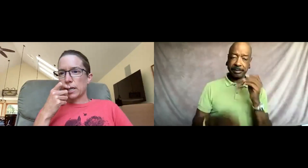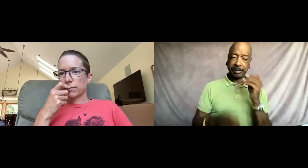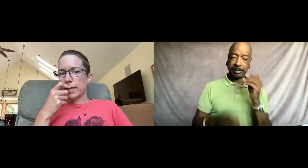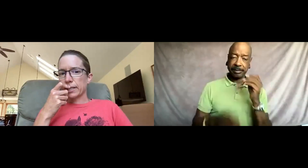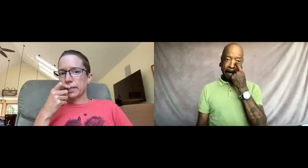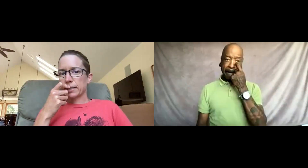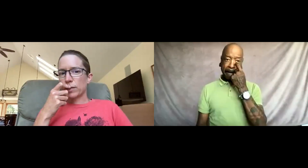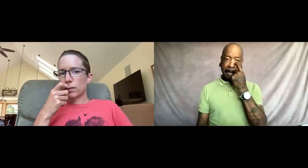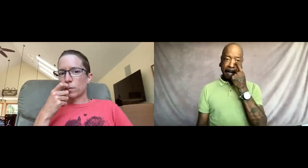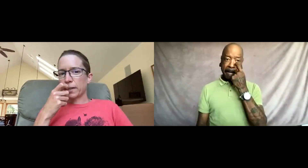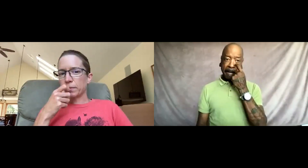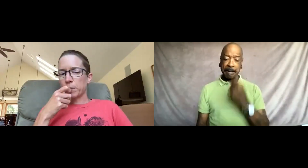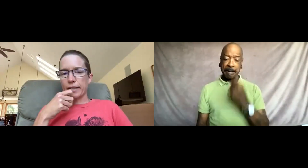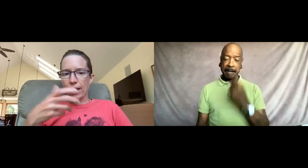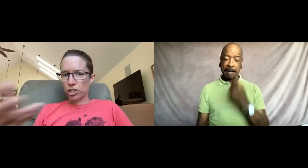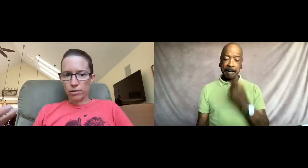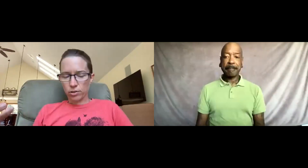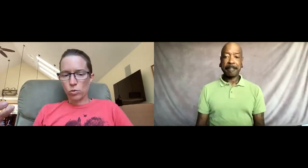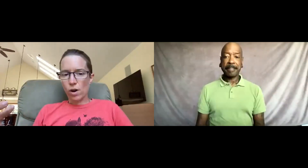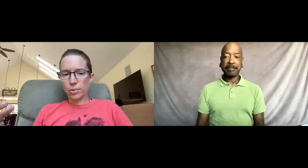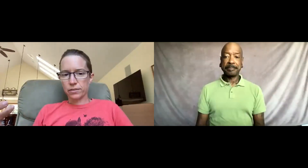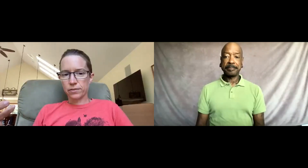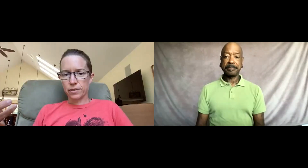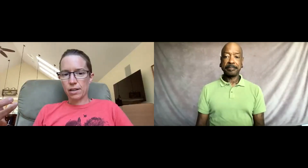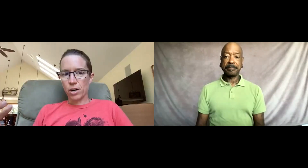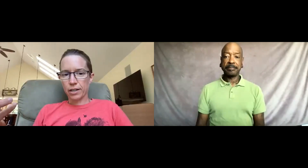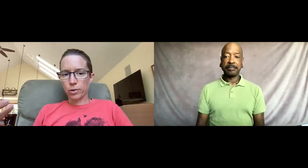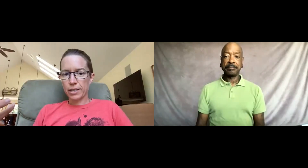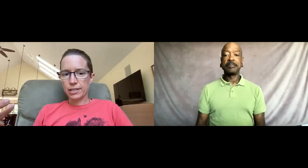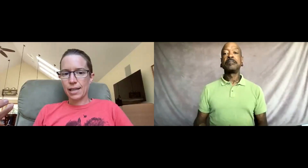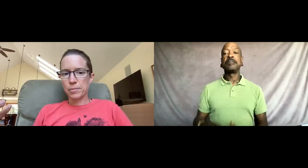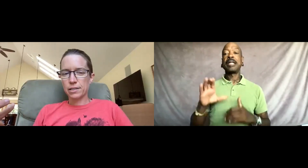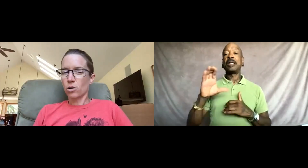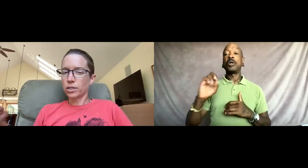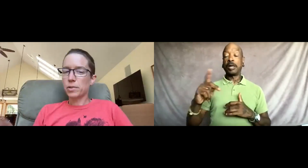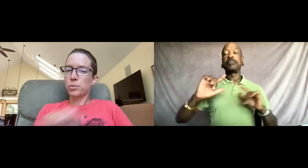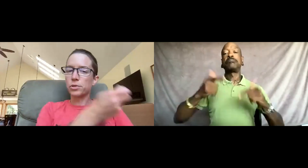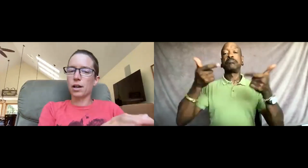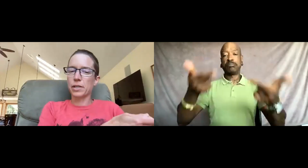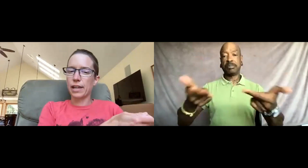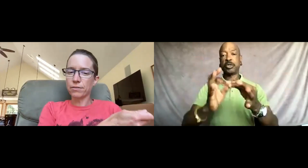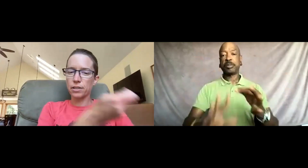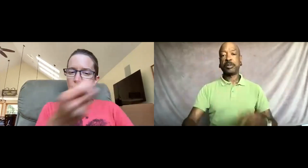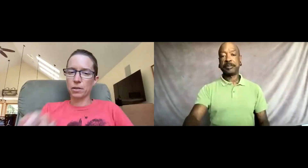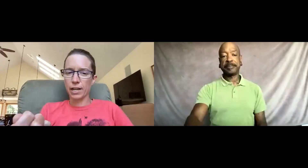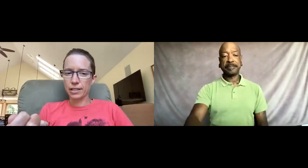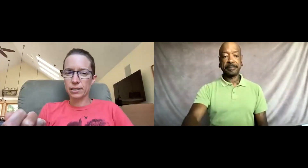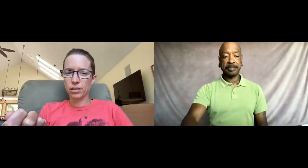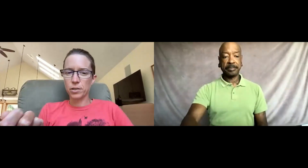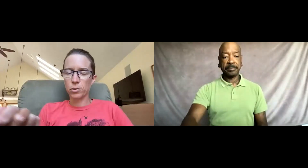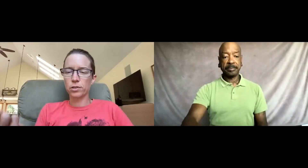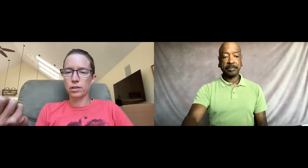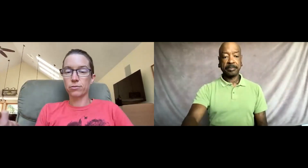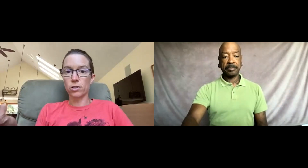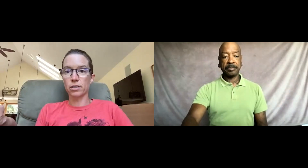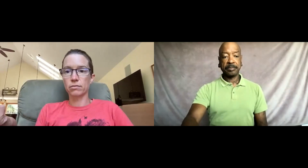Because yeah, the reality is we don't want people to cash out of their cooperative at a market price, because that means the only people who can come in after them and buy in are